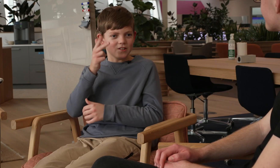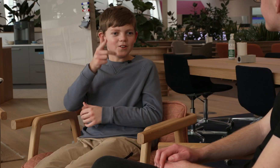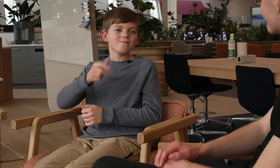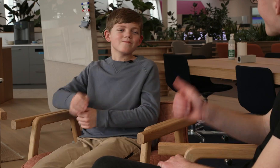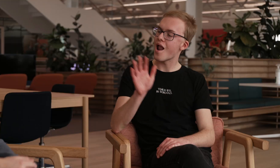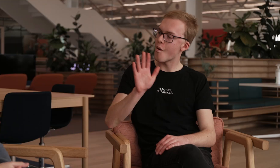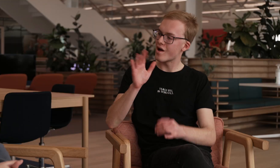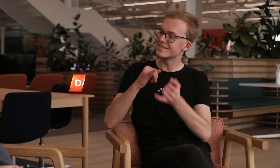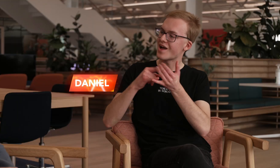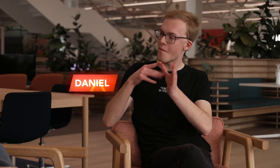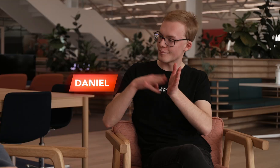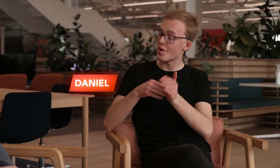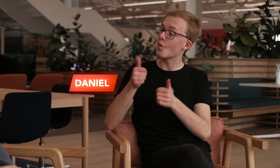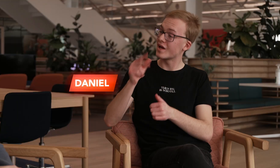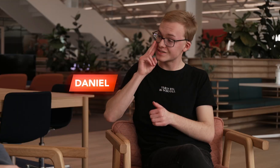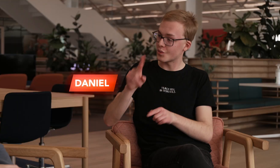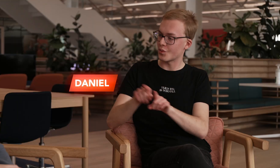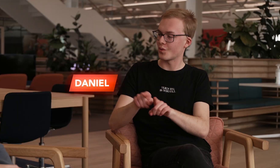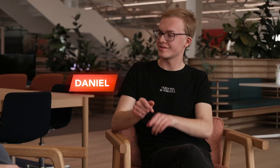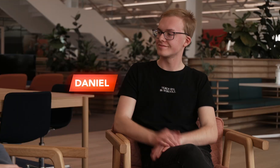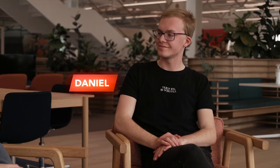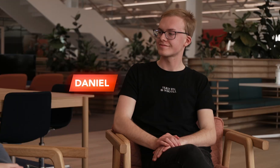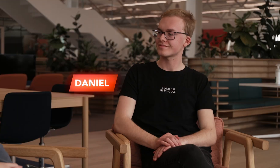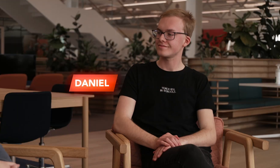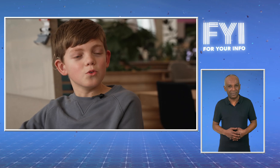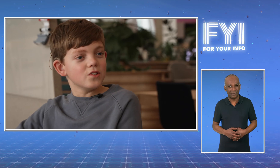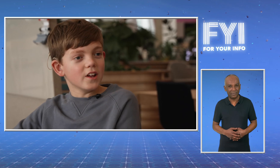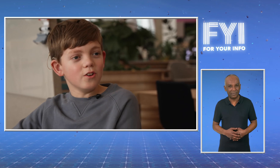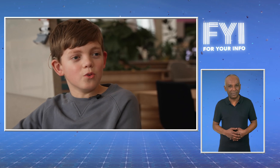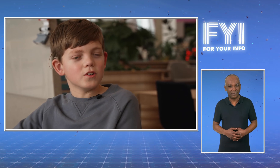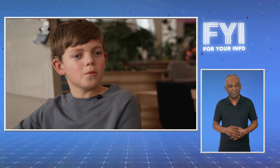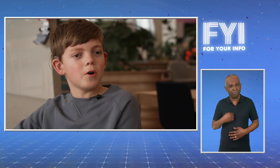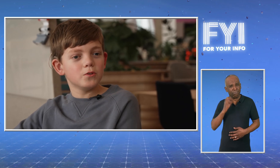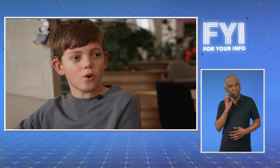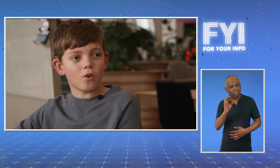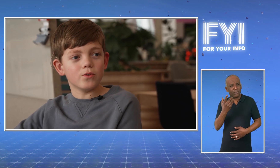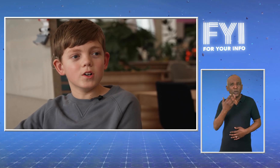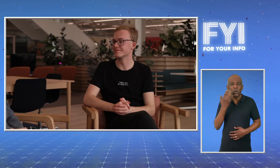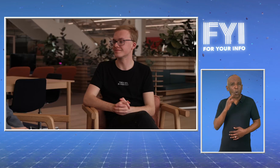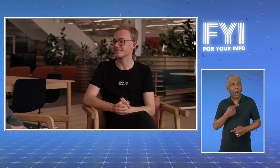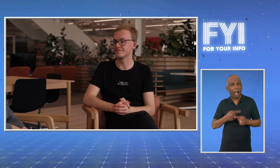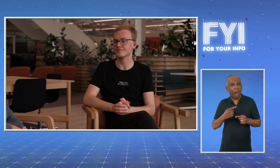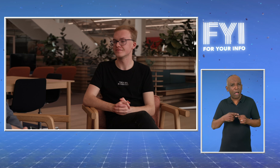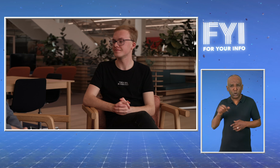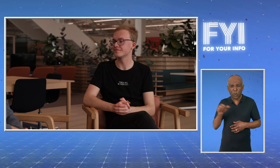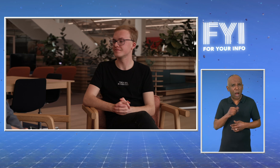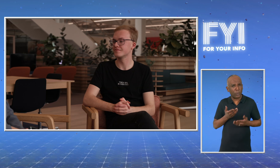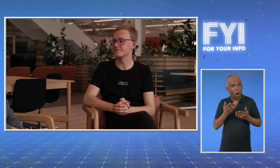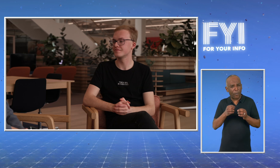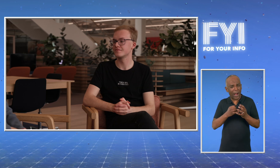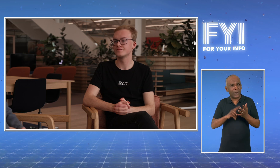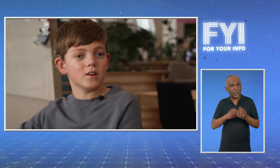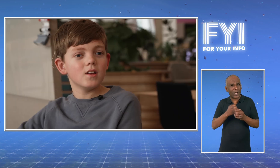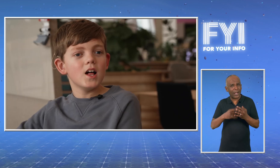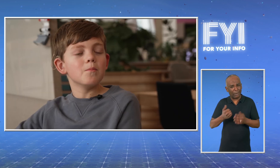Great to see you. Hello, Sam. Good to see you too. Schools in England were supposed to offer BSL as a GCSE